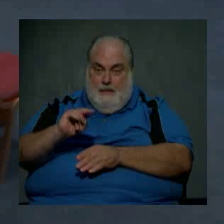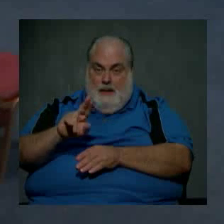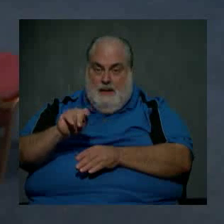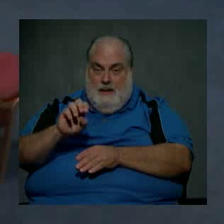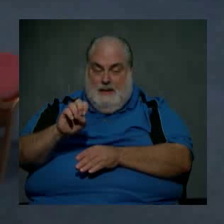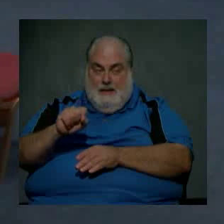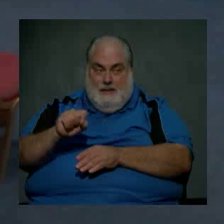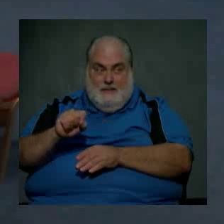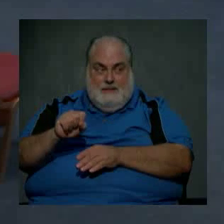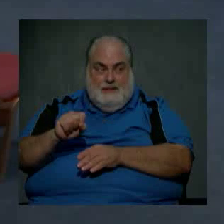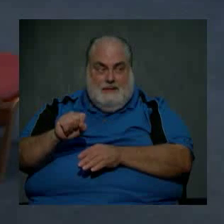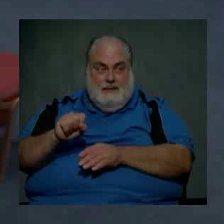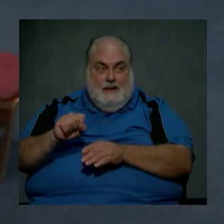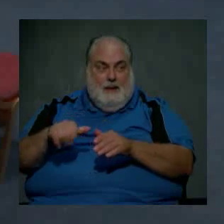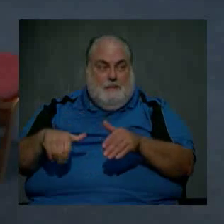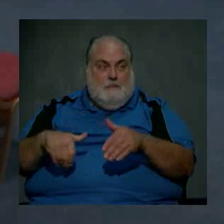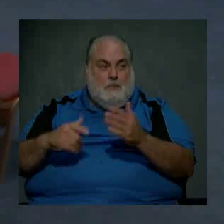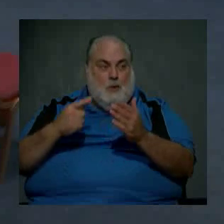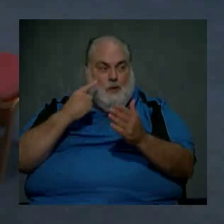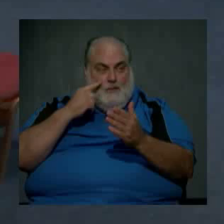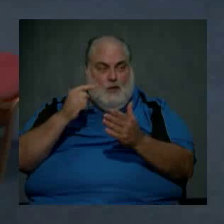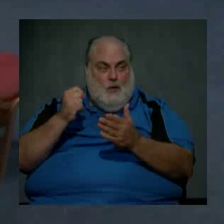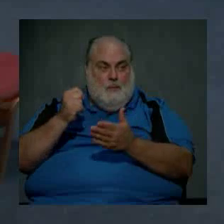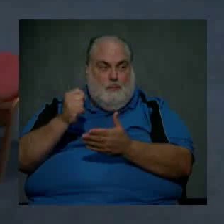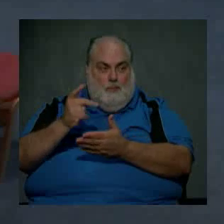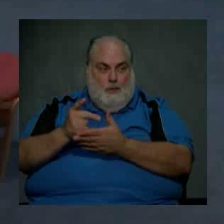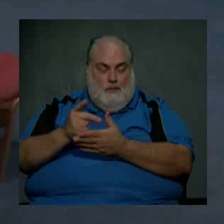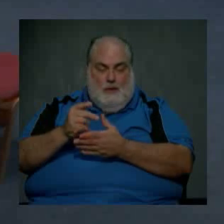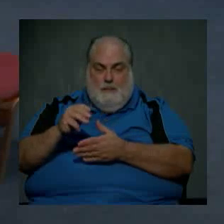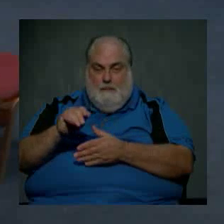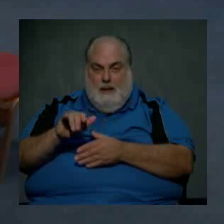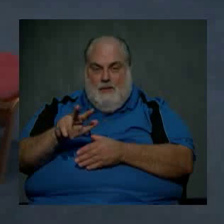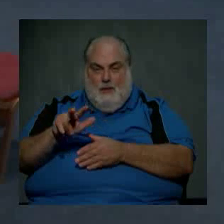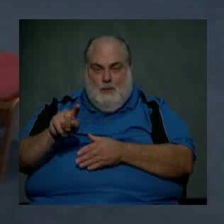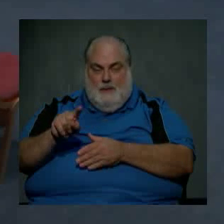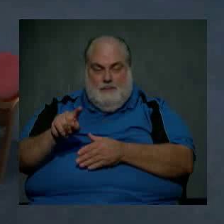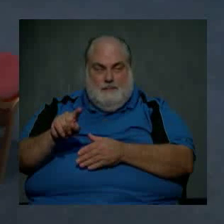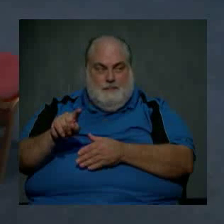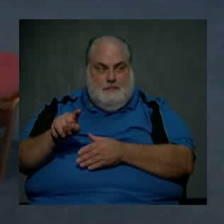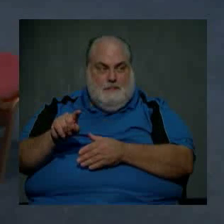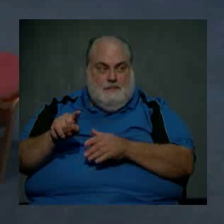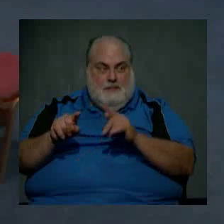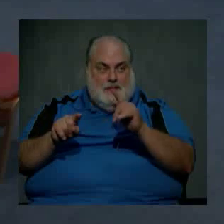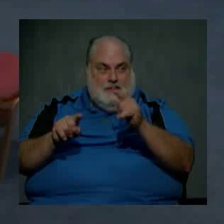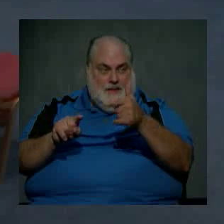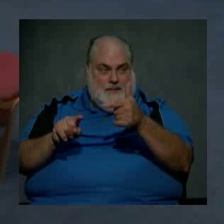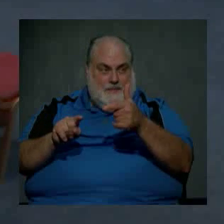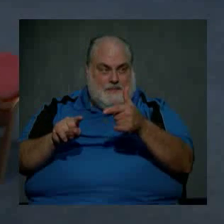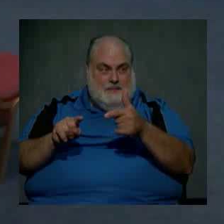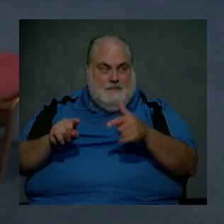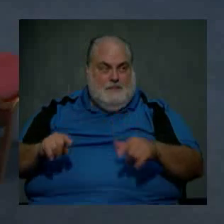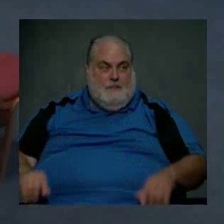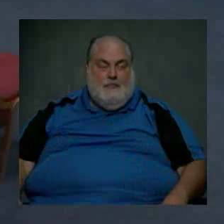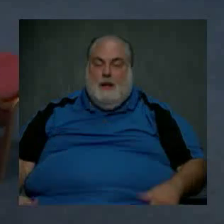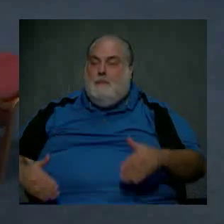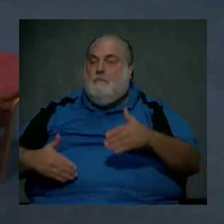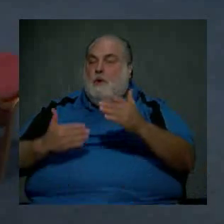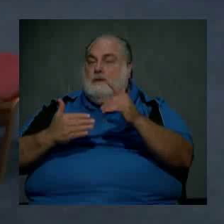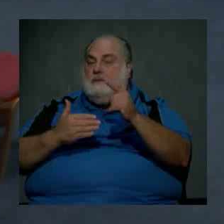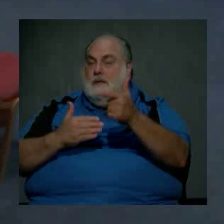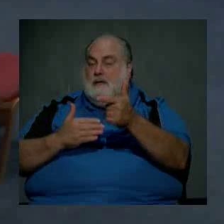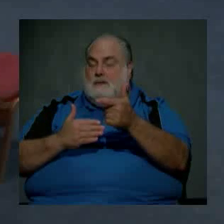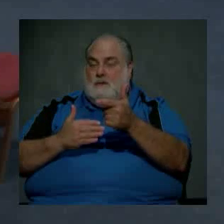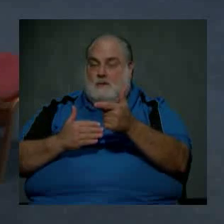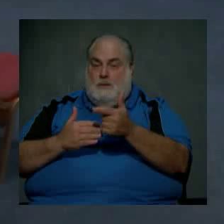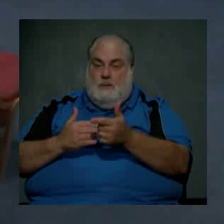Mr. Chairman, I move for the approval of the minutes from the May 31st meeting. I second. Good. We have a motion. It's been seconded